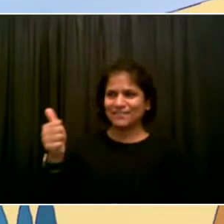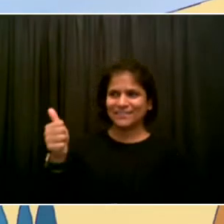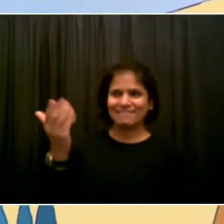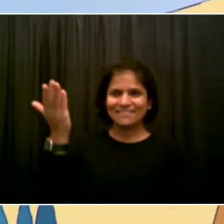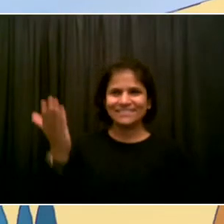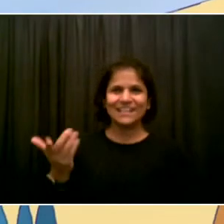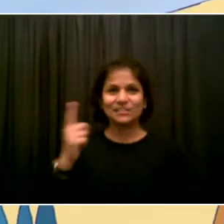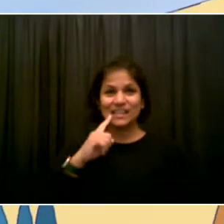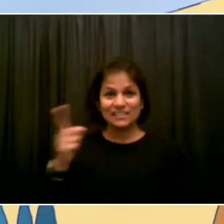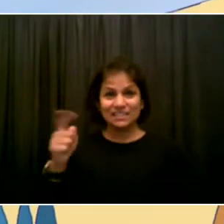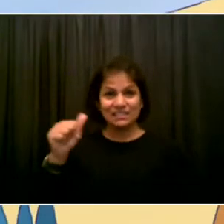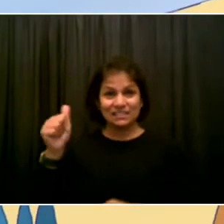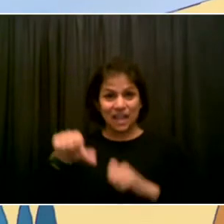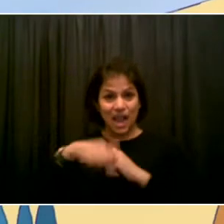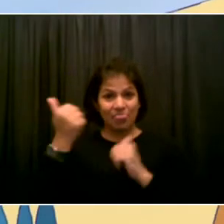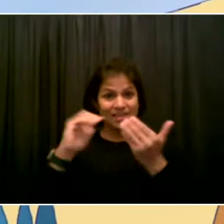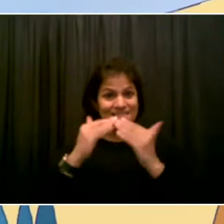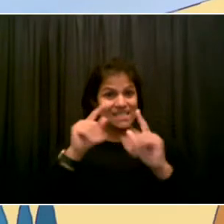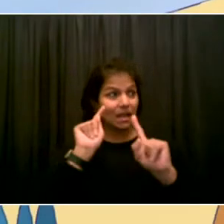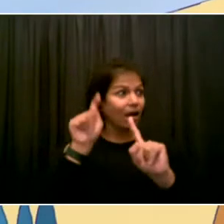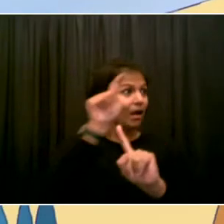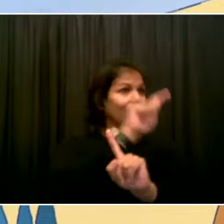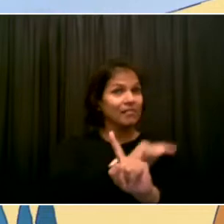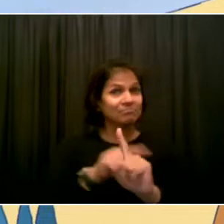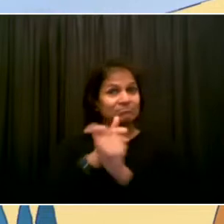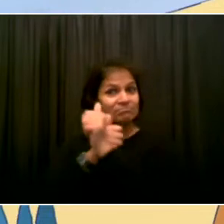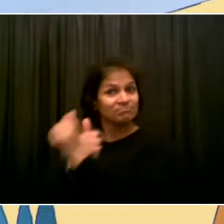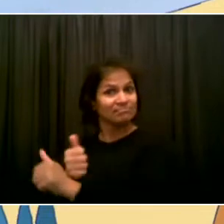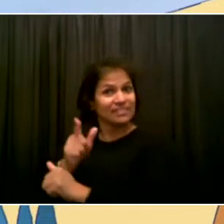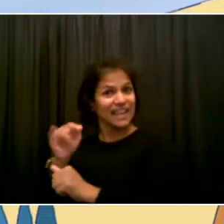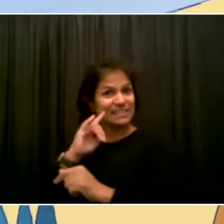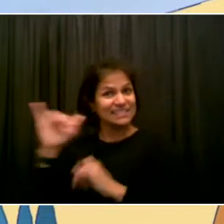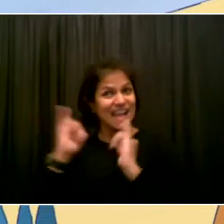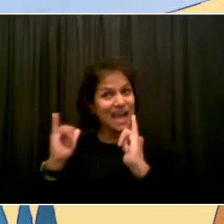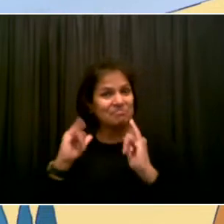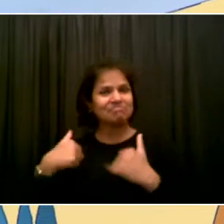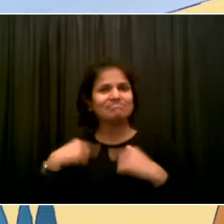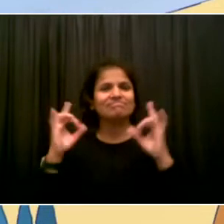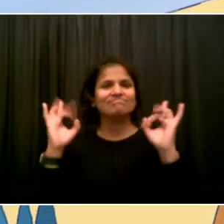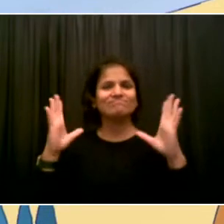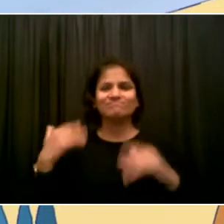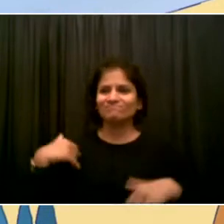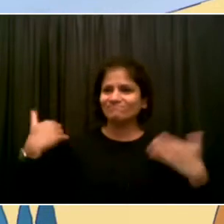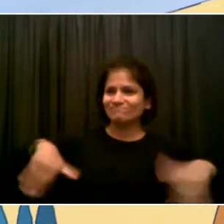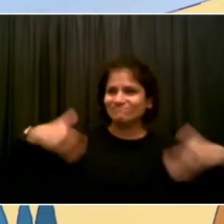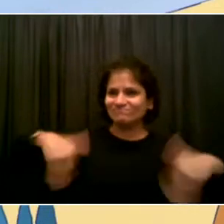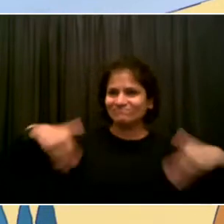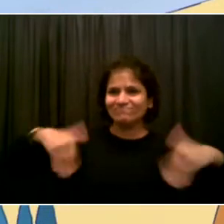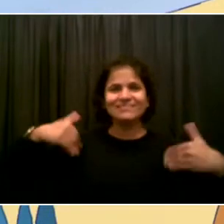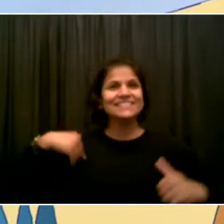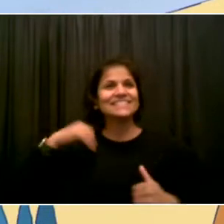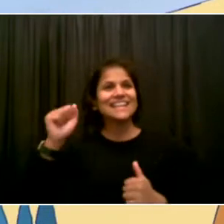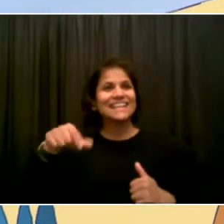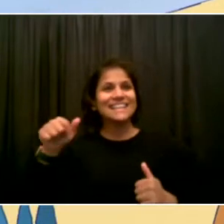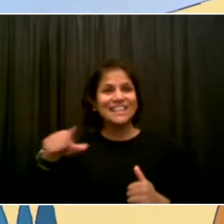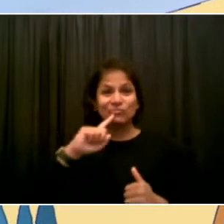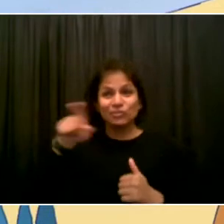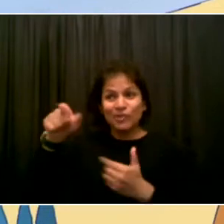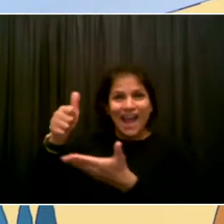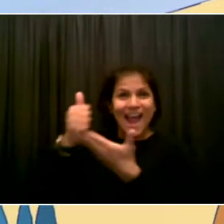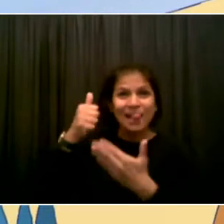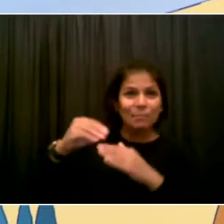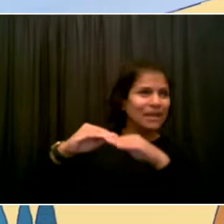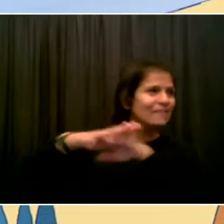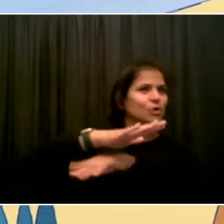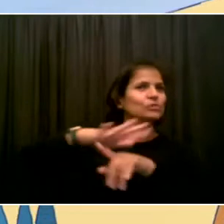have picked up this idea, and now people getting helped all over, and you're one of the reasons why. You should be very proud of this. Thank you so much. Thank